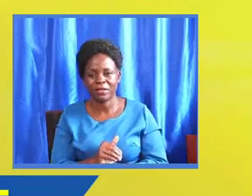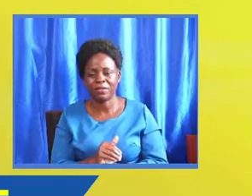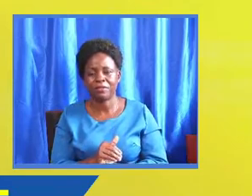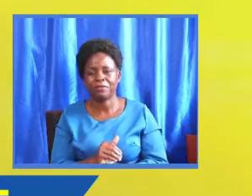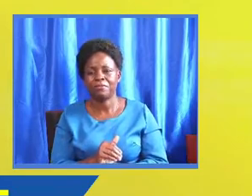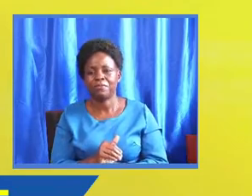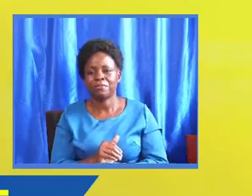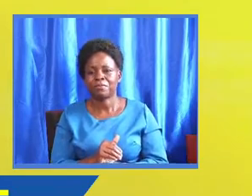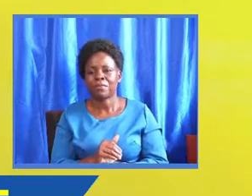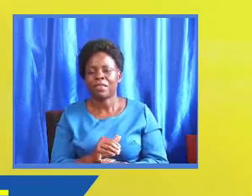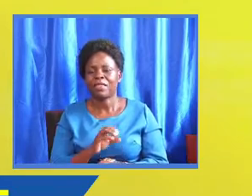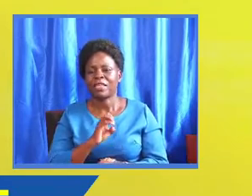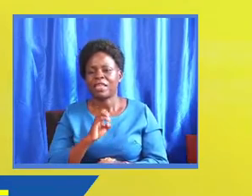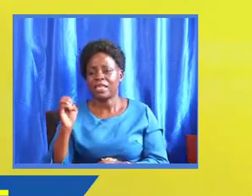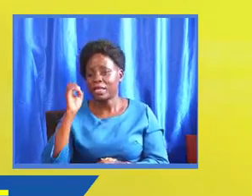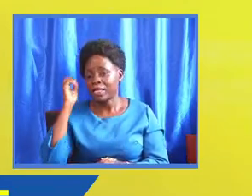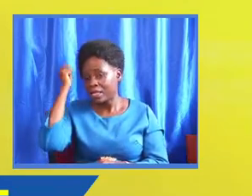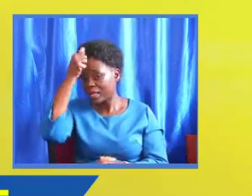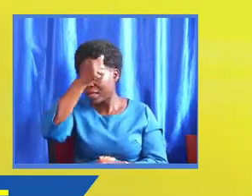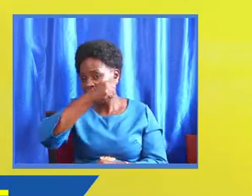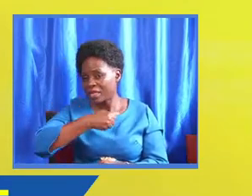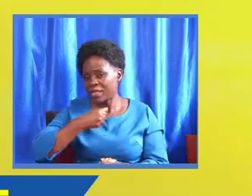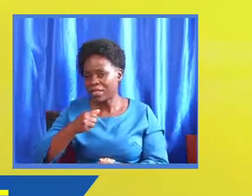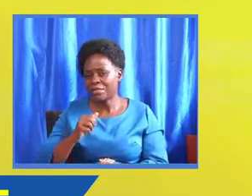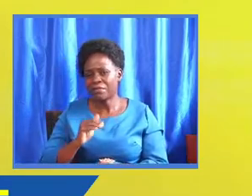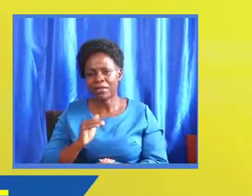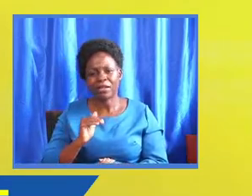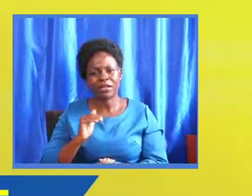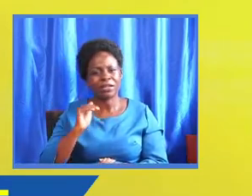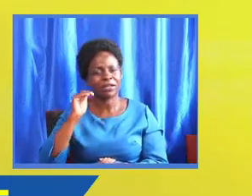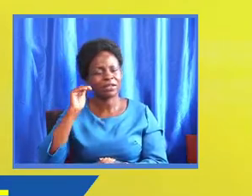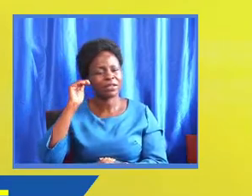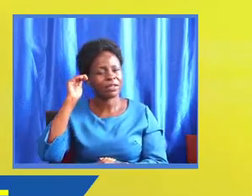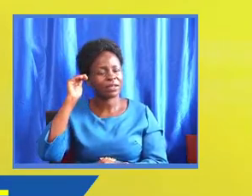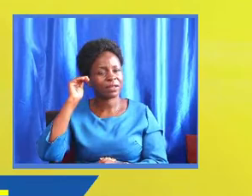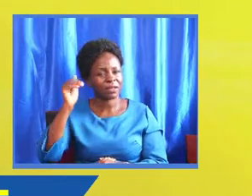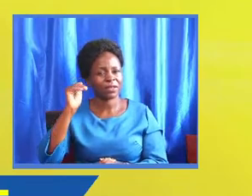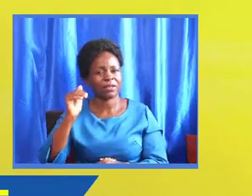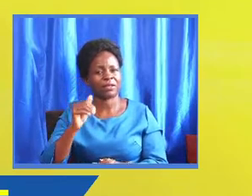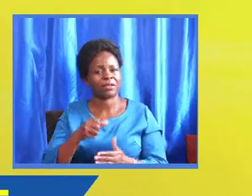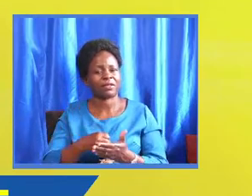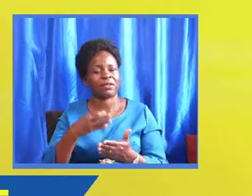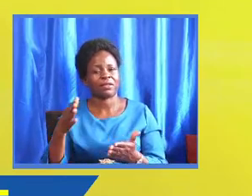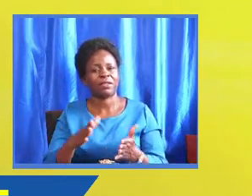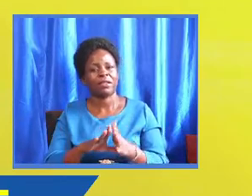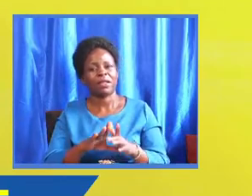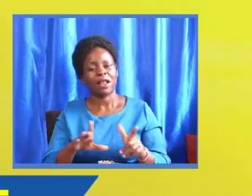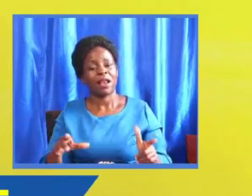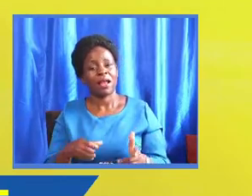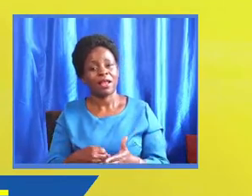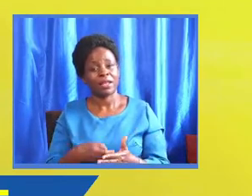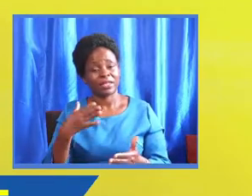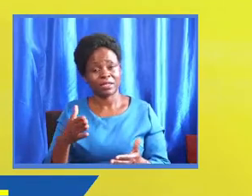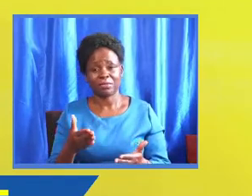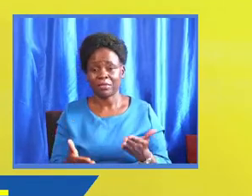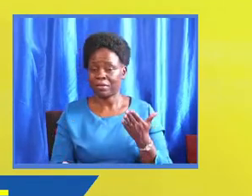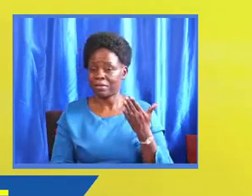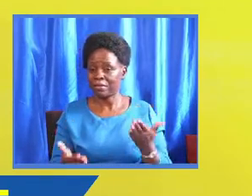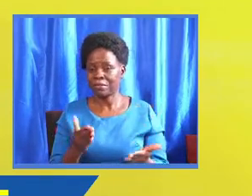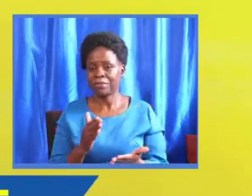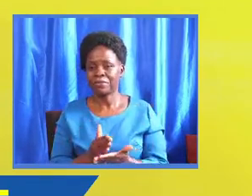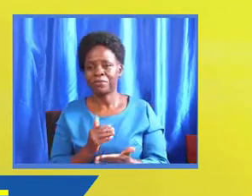I think East Africa has one of the highest costs of cement globally, for one reason or another, but mainly because I